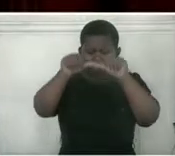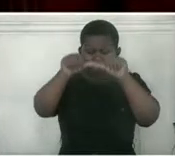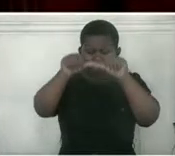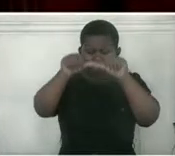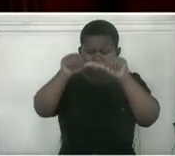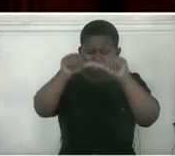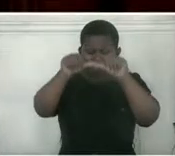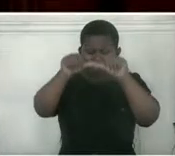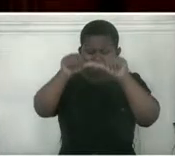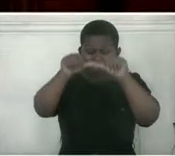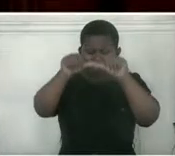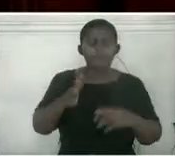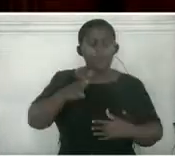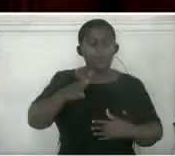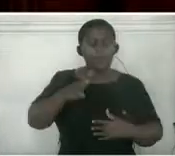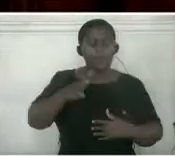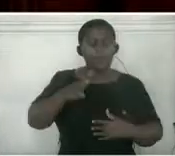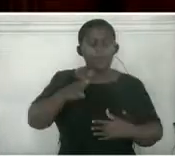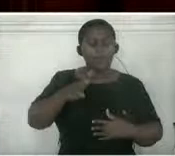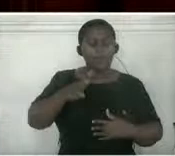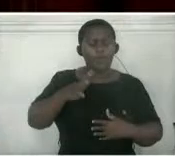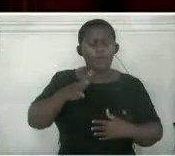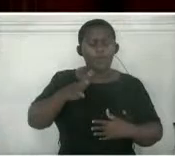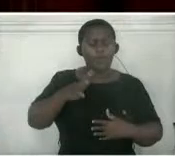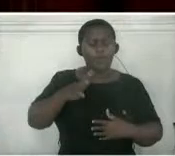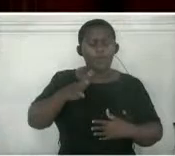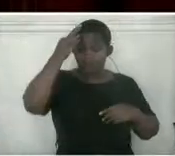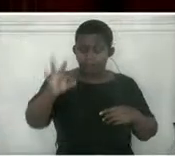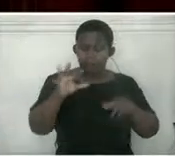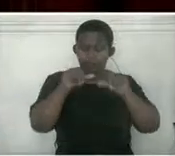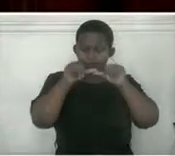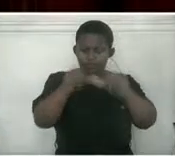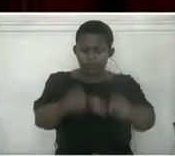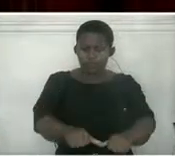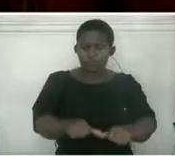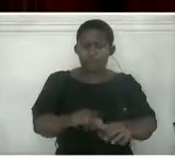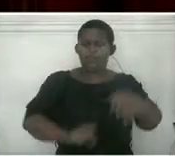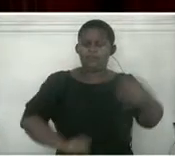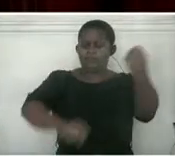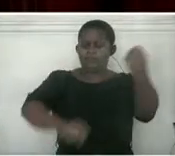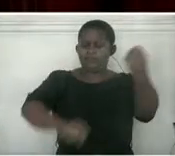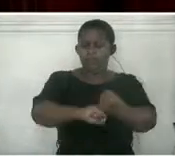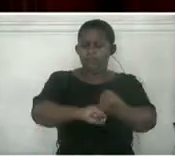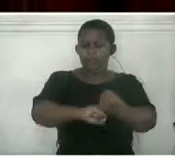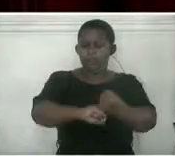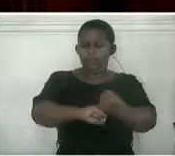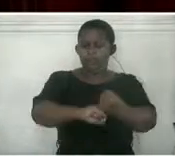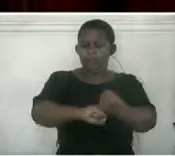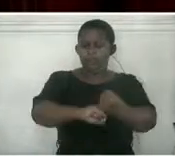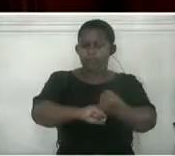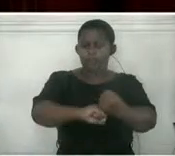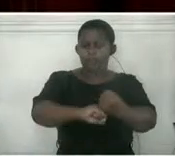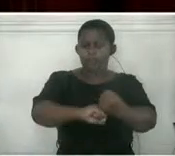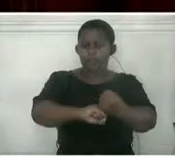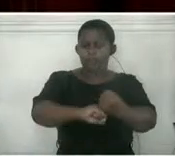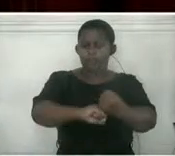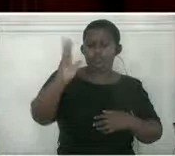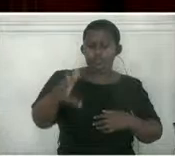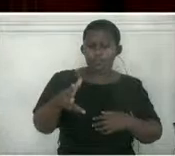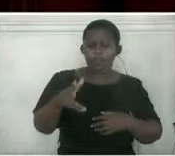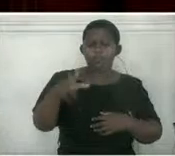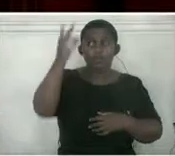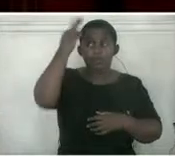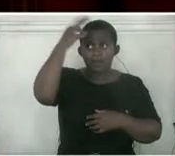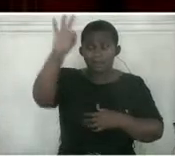ithemba. Siyafuna ukusho ukuthi njengohulumeni sizoqhubeka nokuyisupporta i-tourism. Government has set